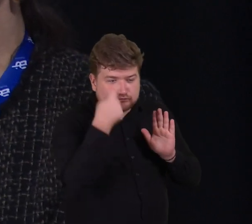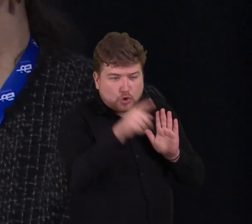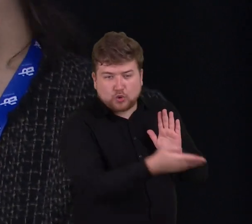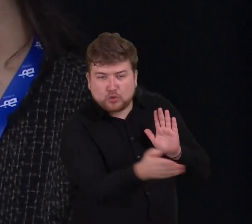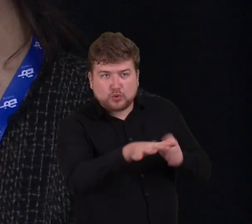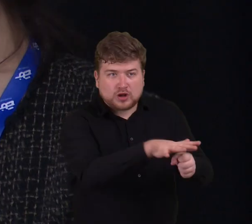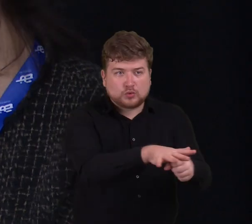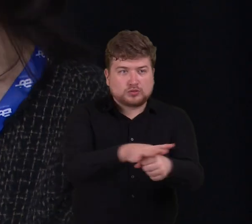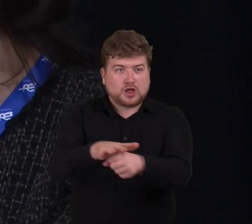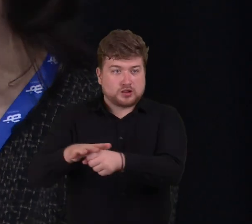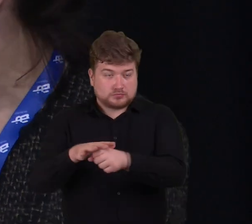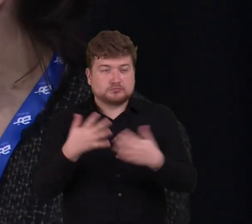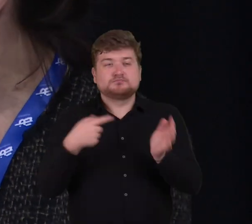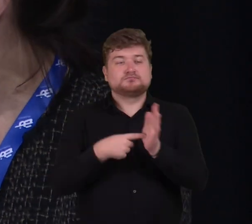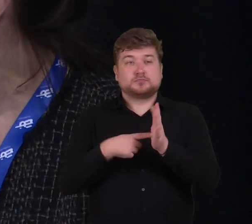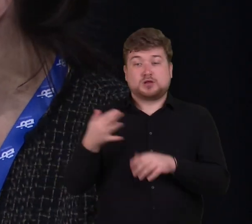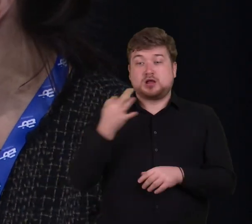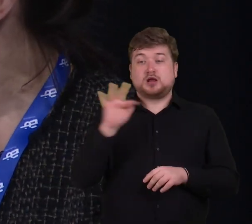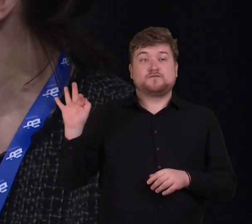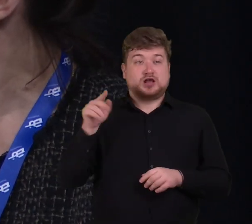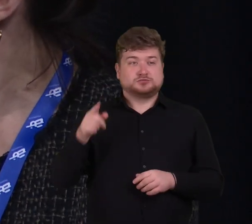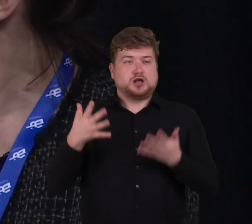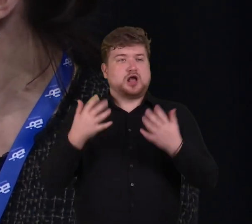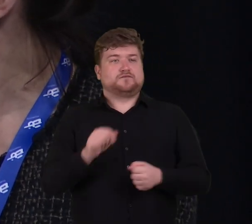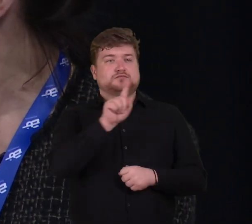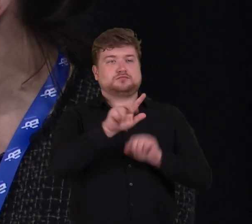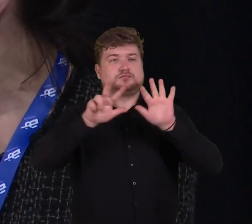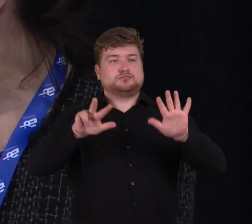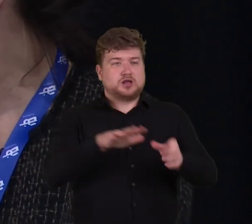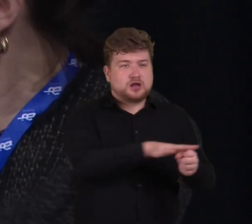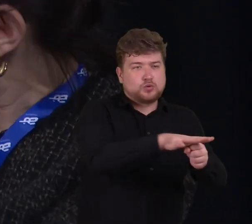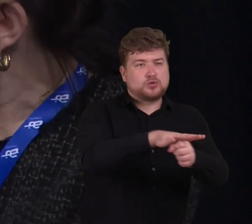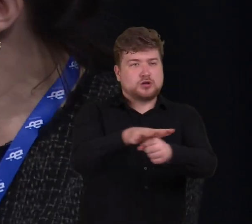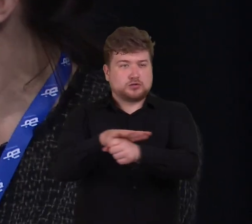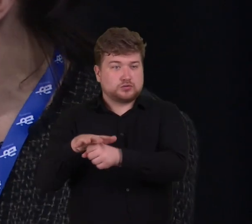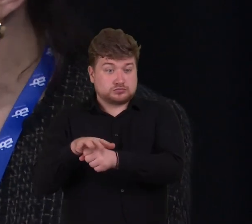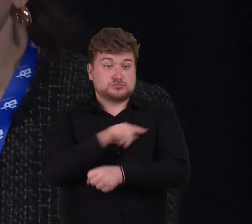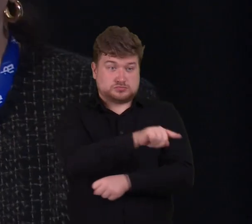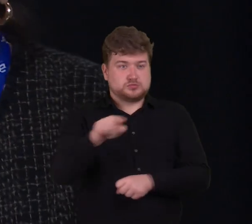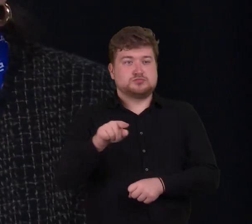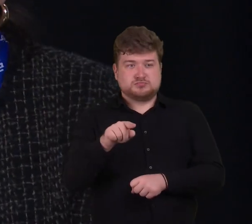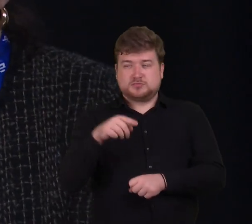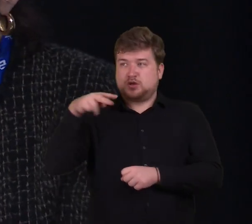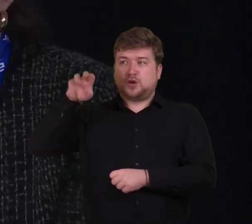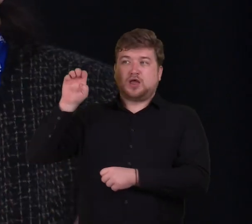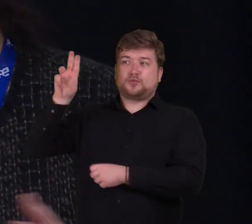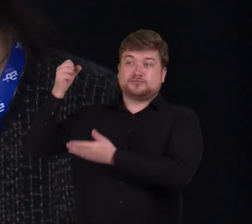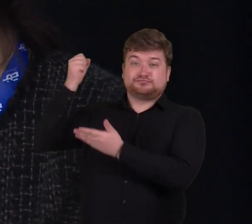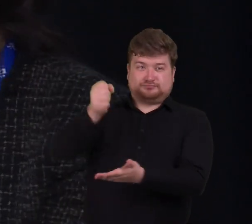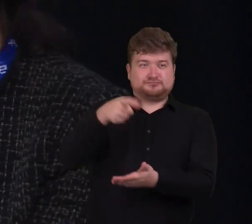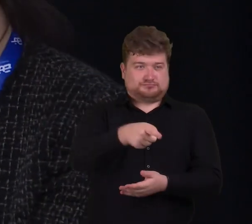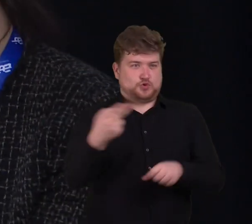using European funds, they use all these instruments that you described. They use